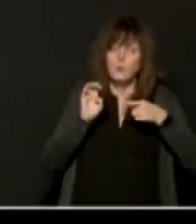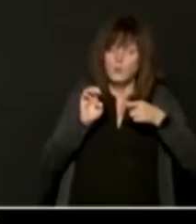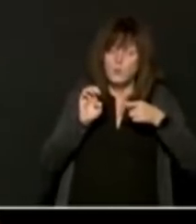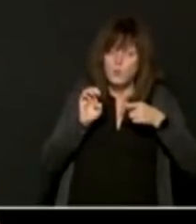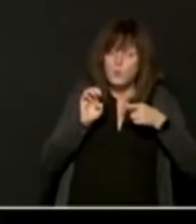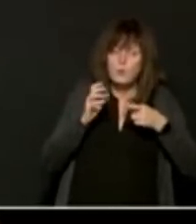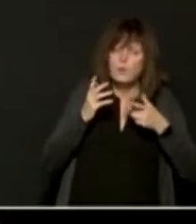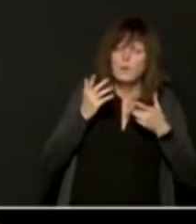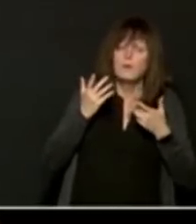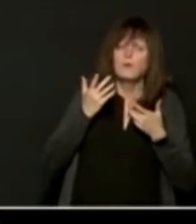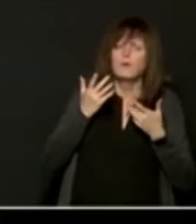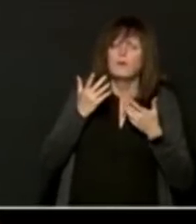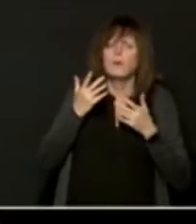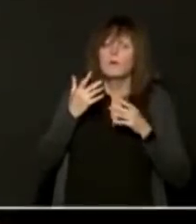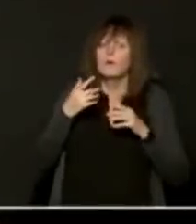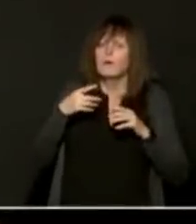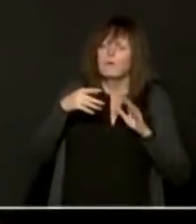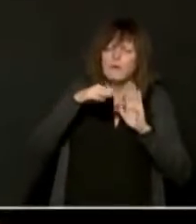face?